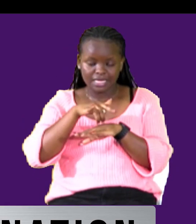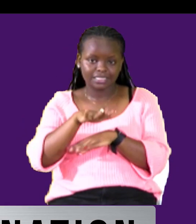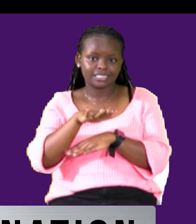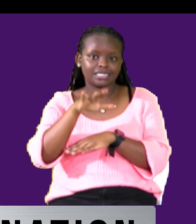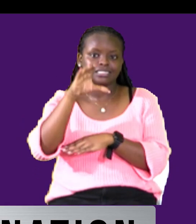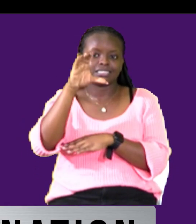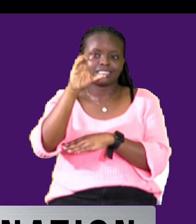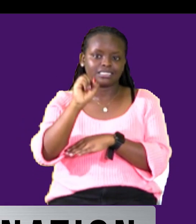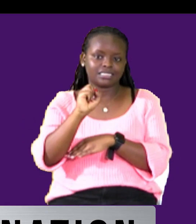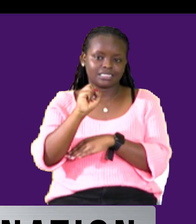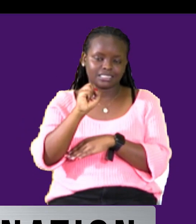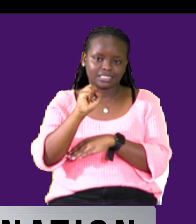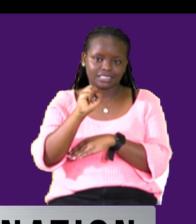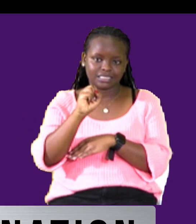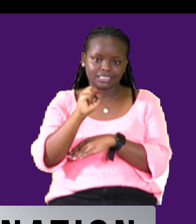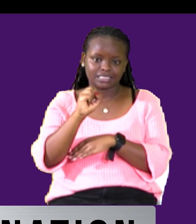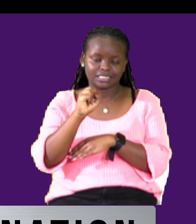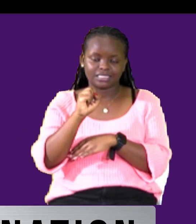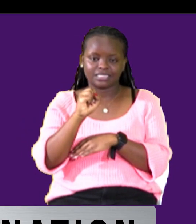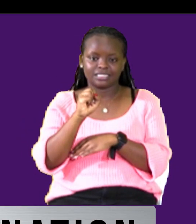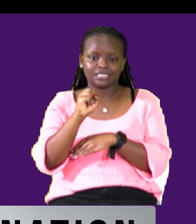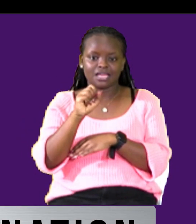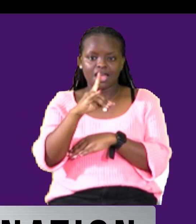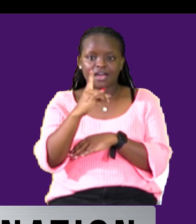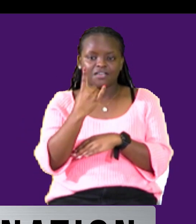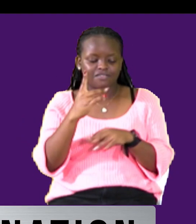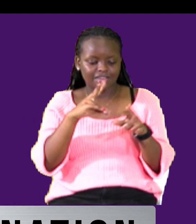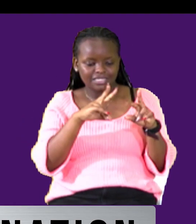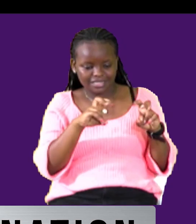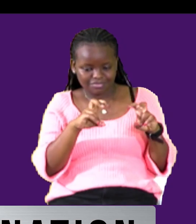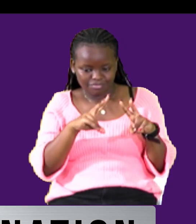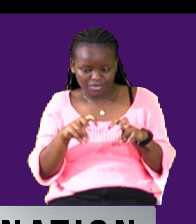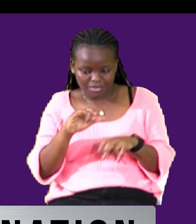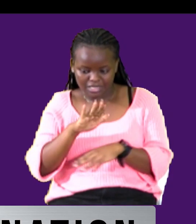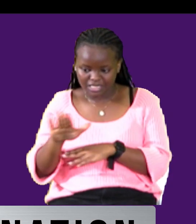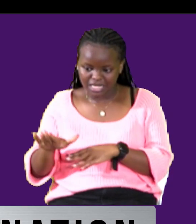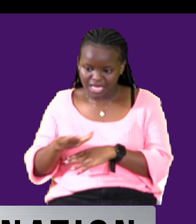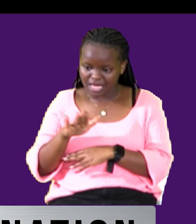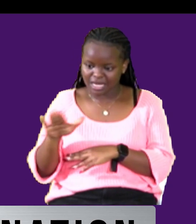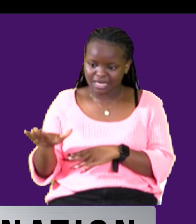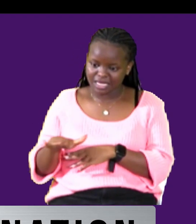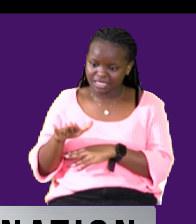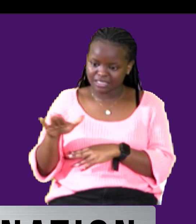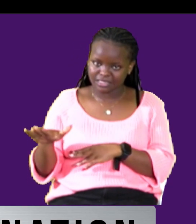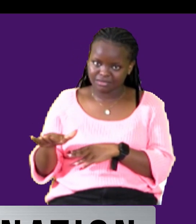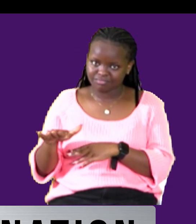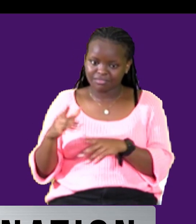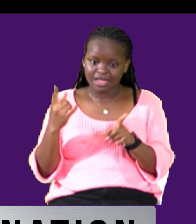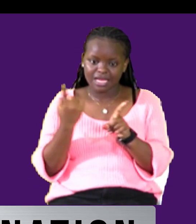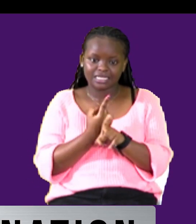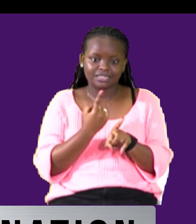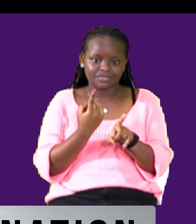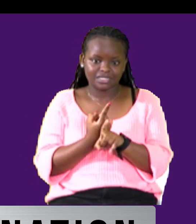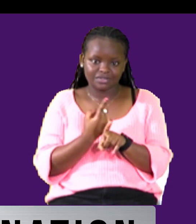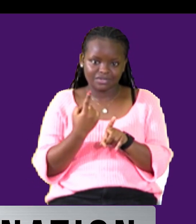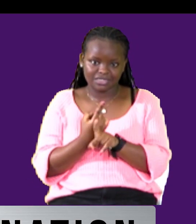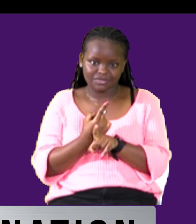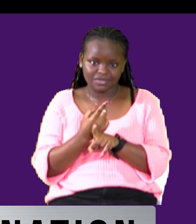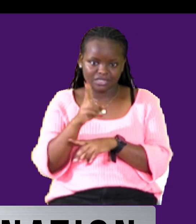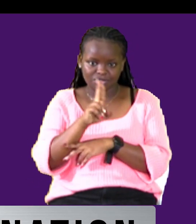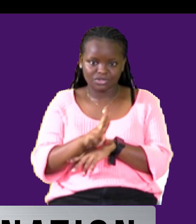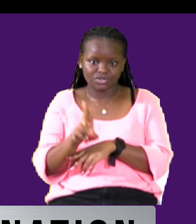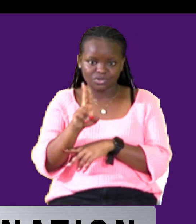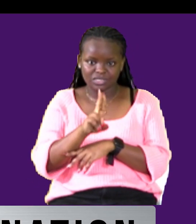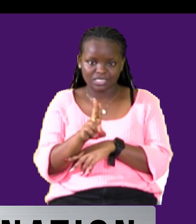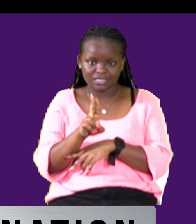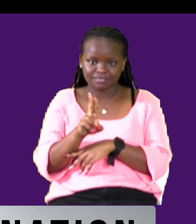secretaries. To do what? He went. To first inspect the areas. Yes. Actually, they went to inspect different... Using